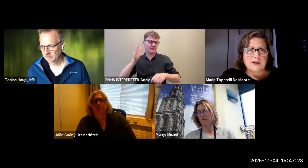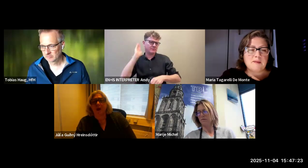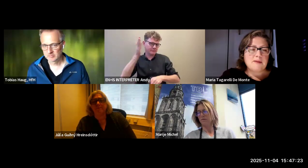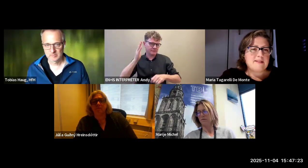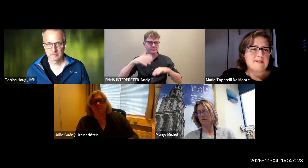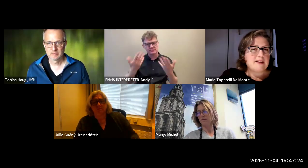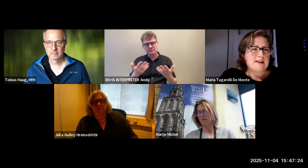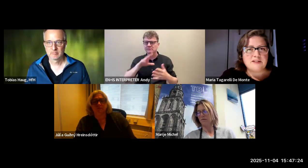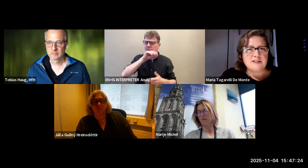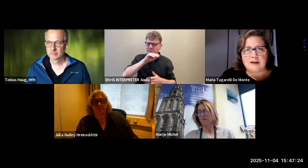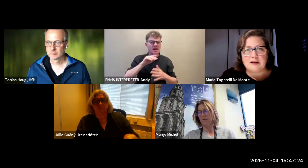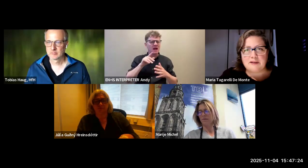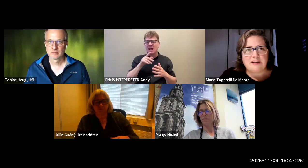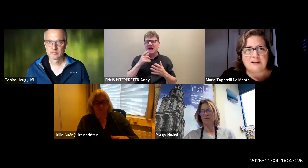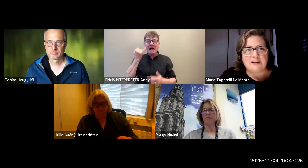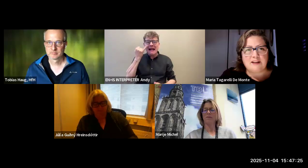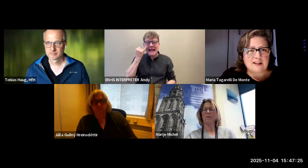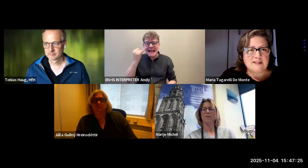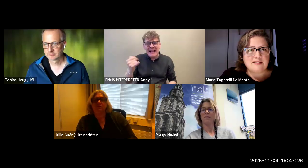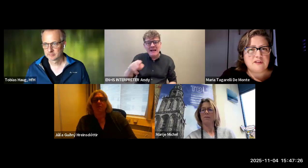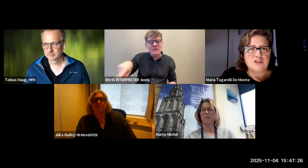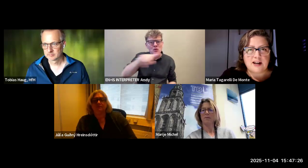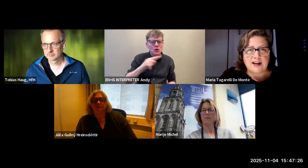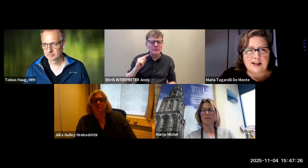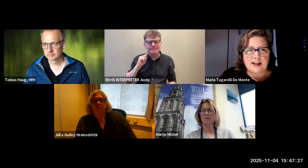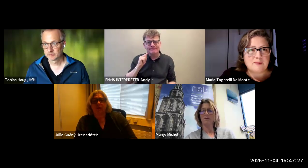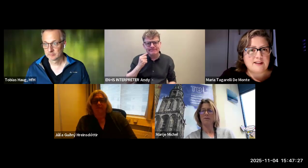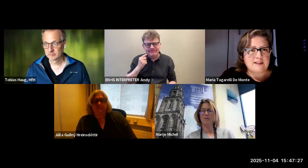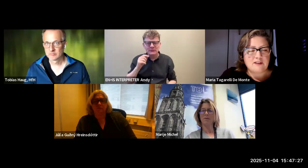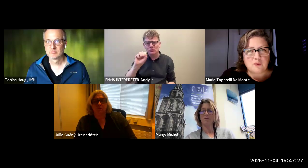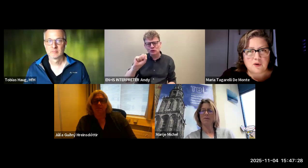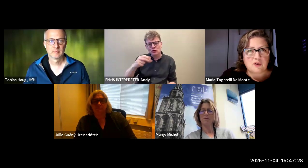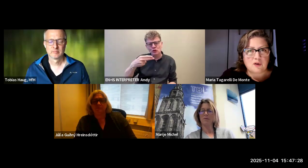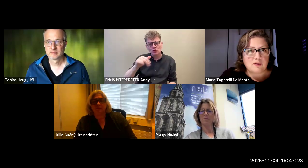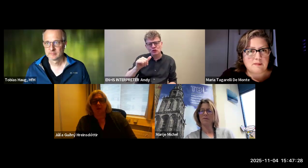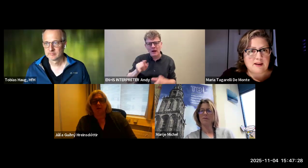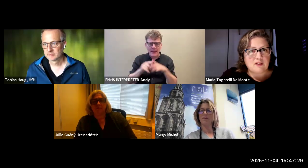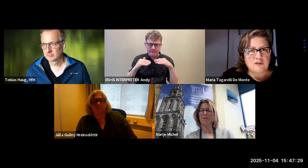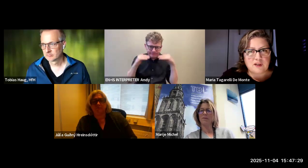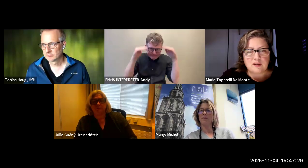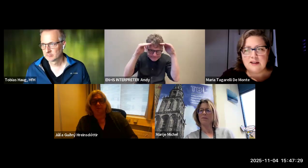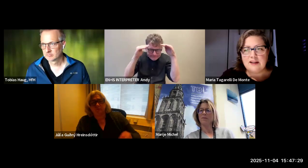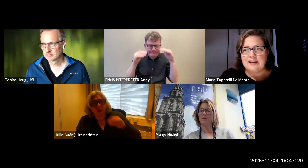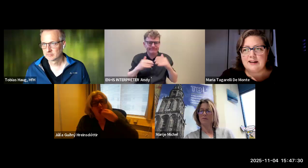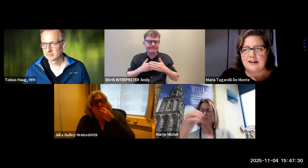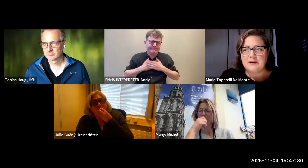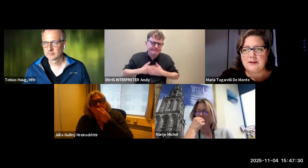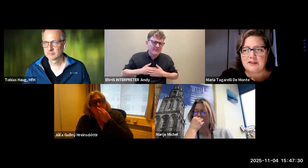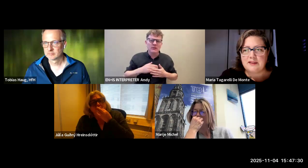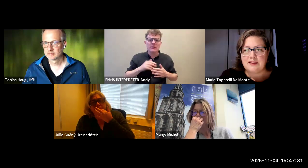feel shy, okay, because I can imagine some deaf colleagues can feel shy in presenting their work, or they may not feel